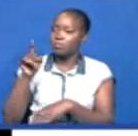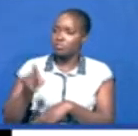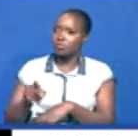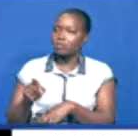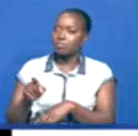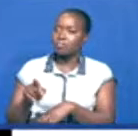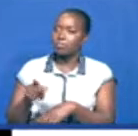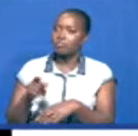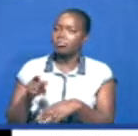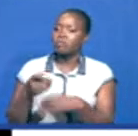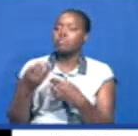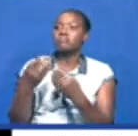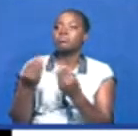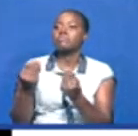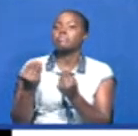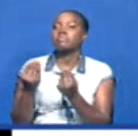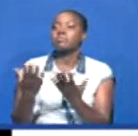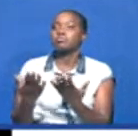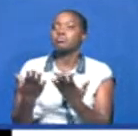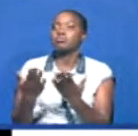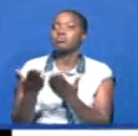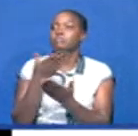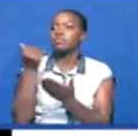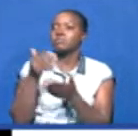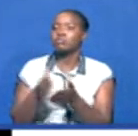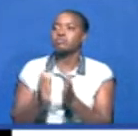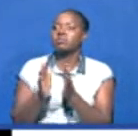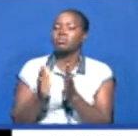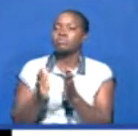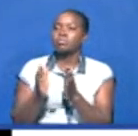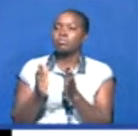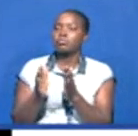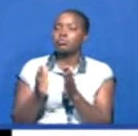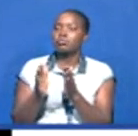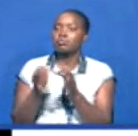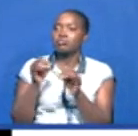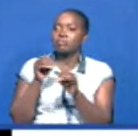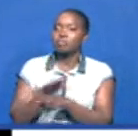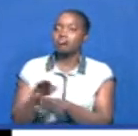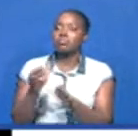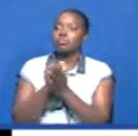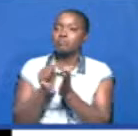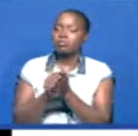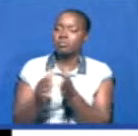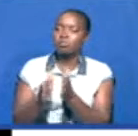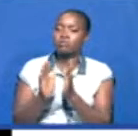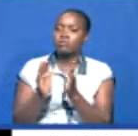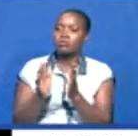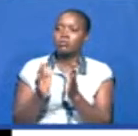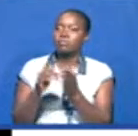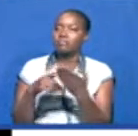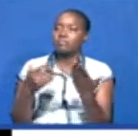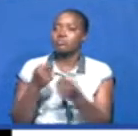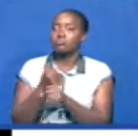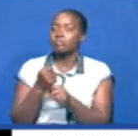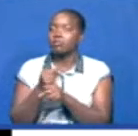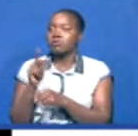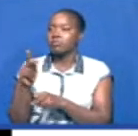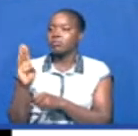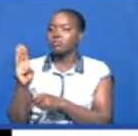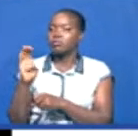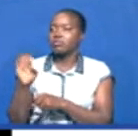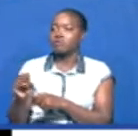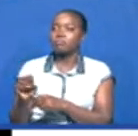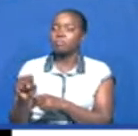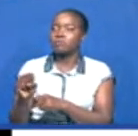it easier. And the best way to do is actually to go the multi-agency way, where whatever we are doing with CAPS, we are doing with